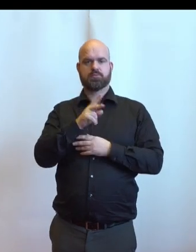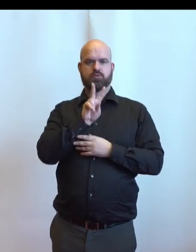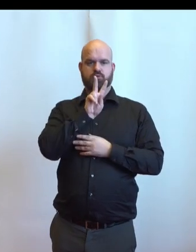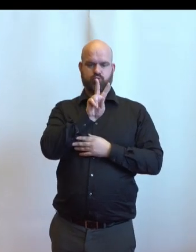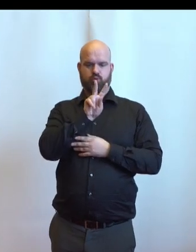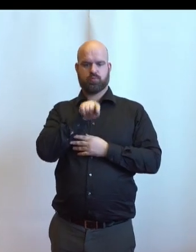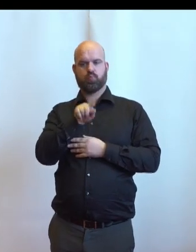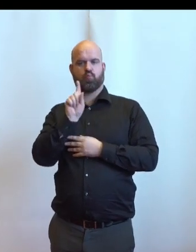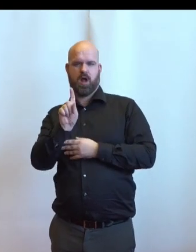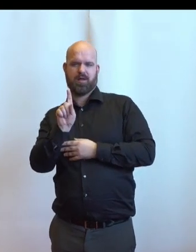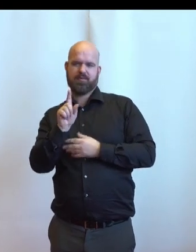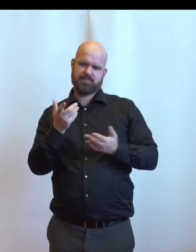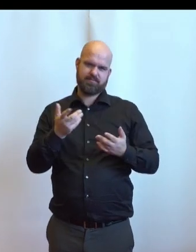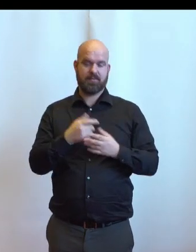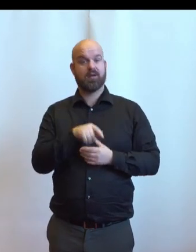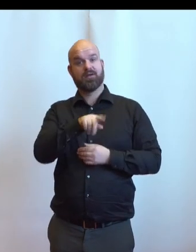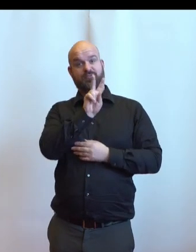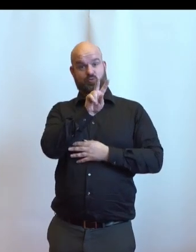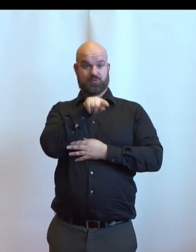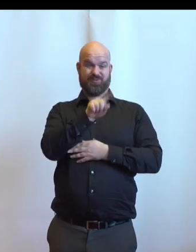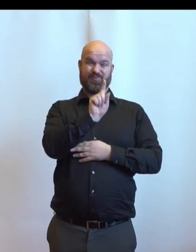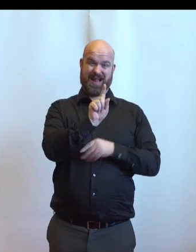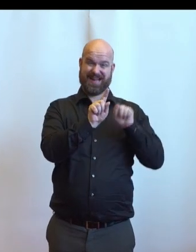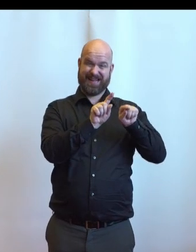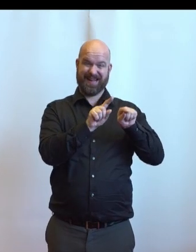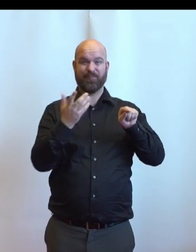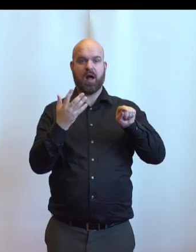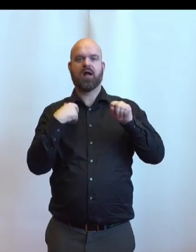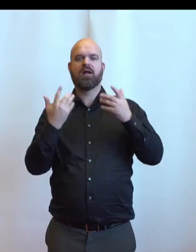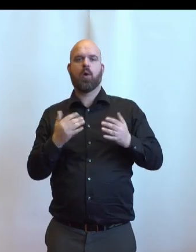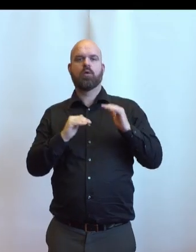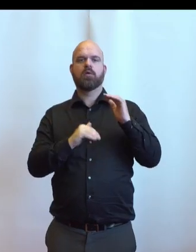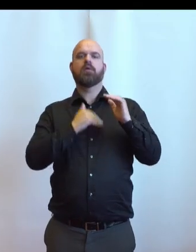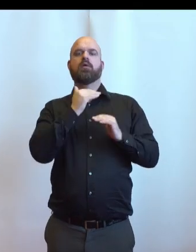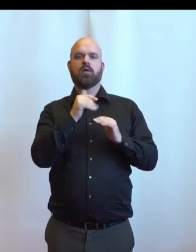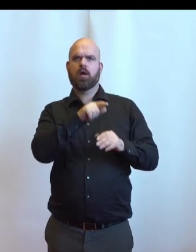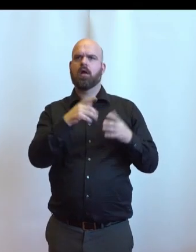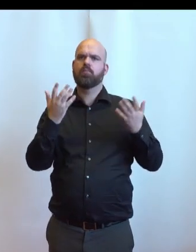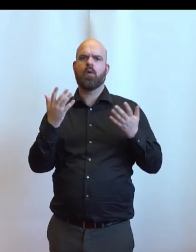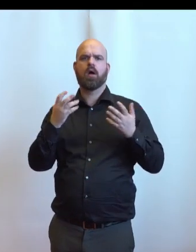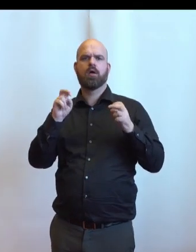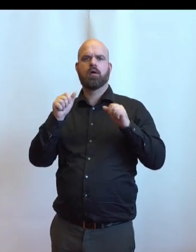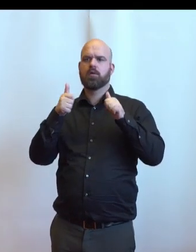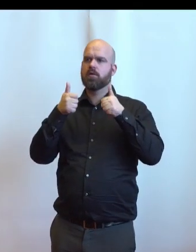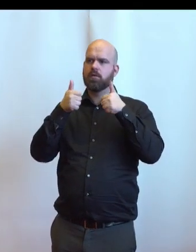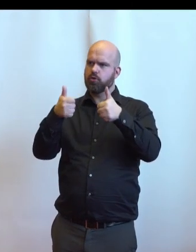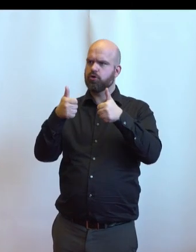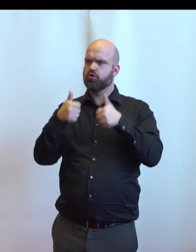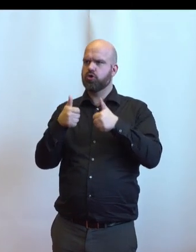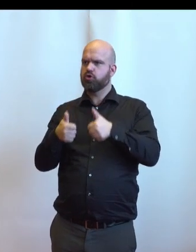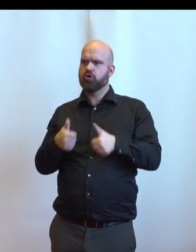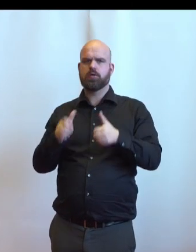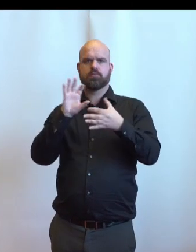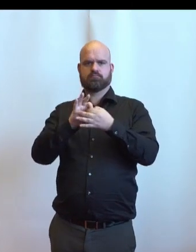And there are a number of new success criteria for cognitive accessibility as part of